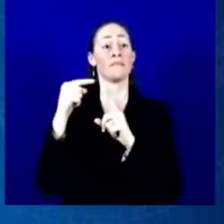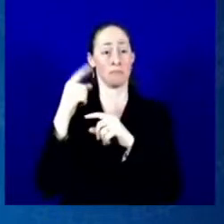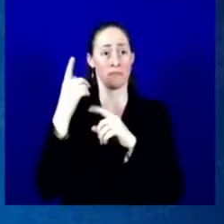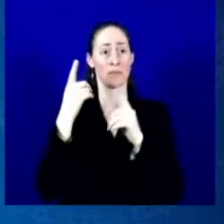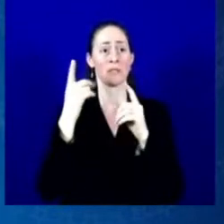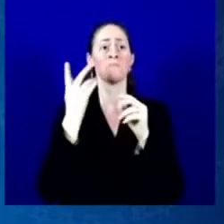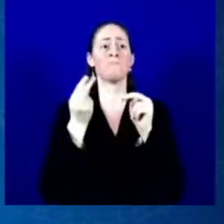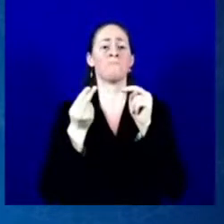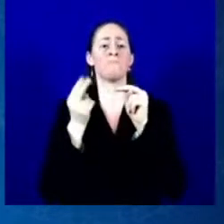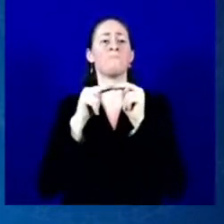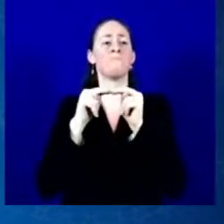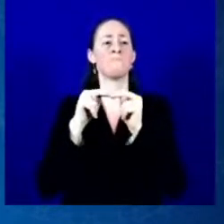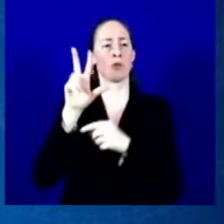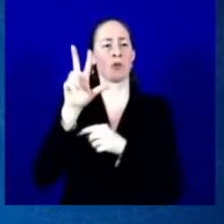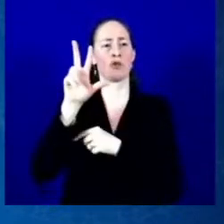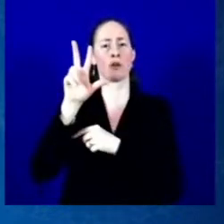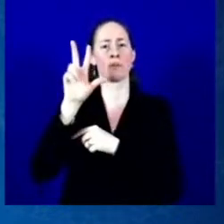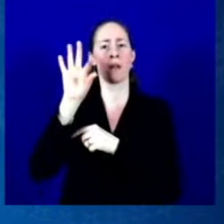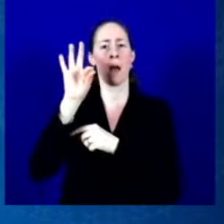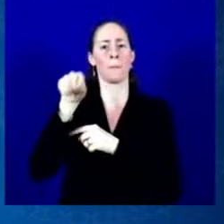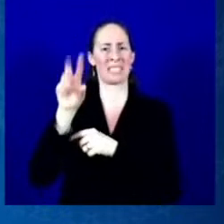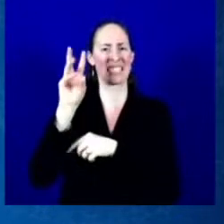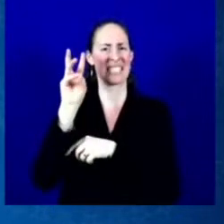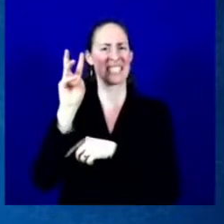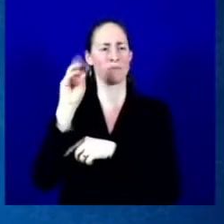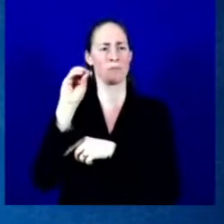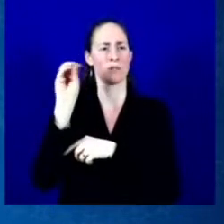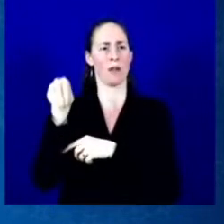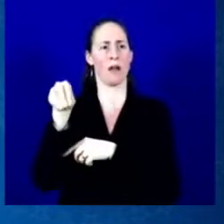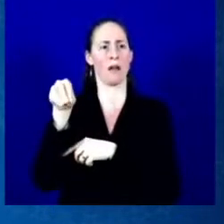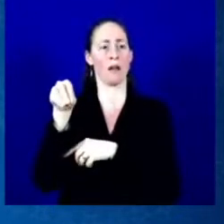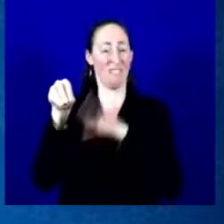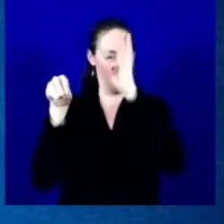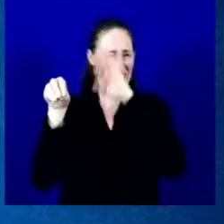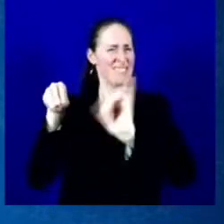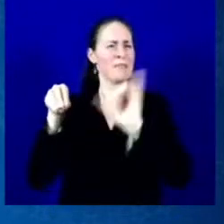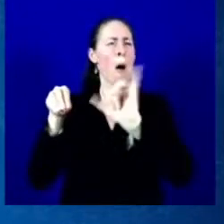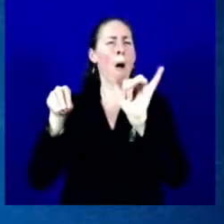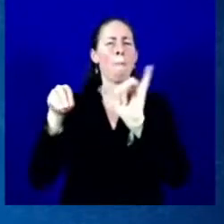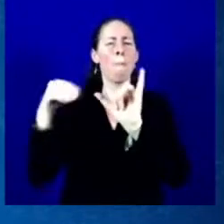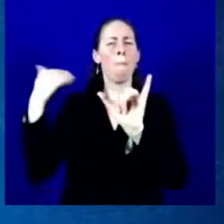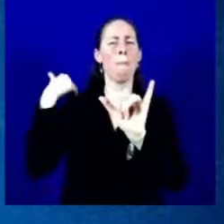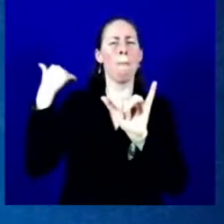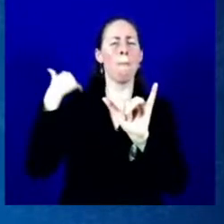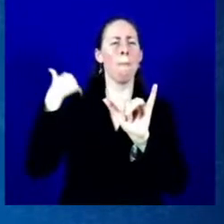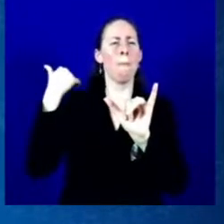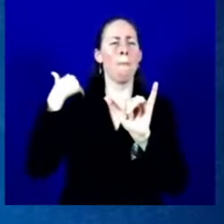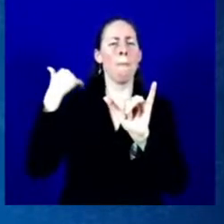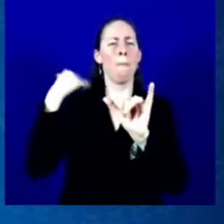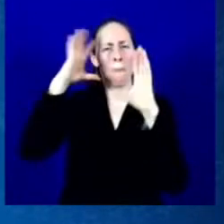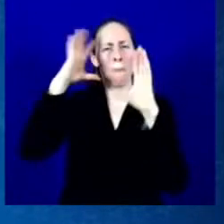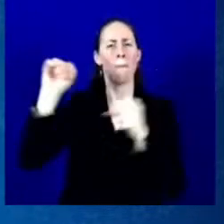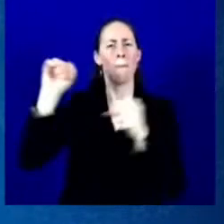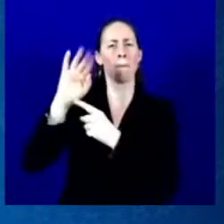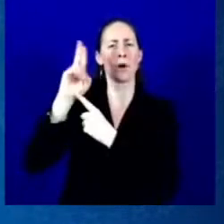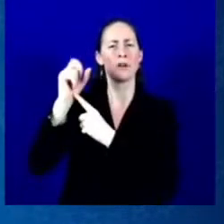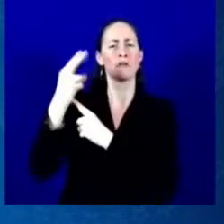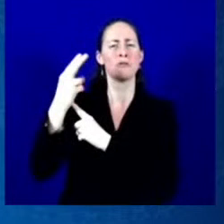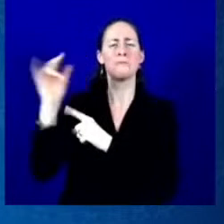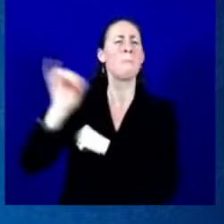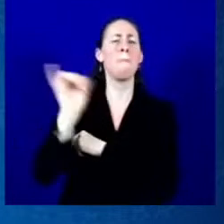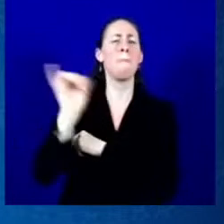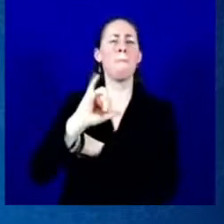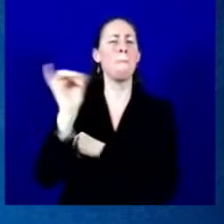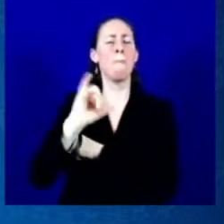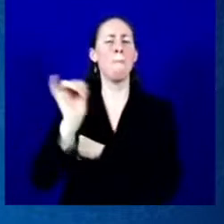39.6%. That's where it was when George W. was president. We're going to get rid of the loopholes, allow Americans to make more than $1